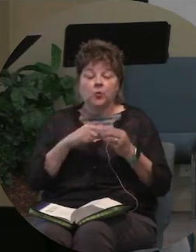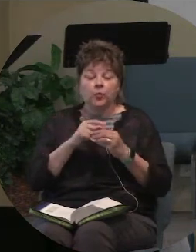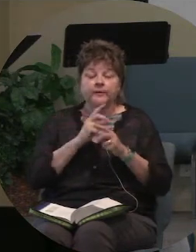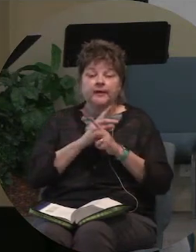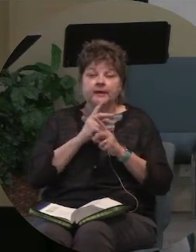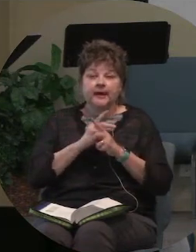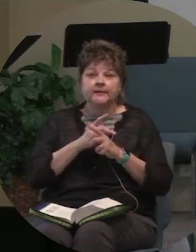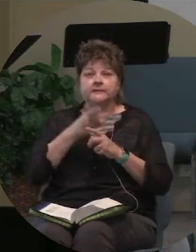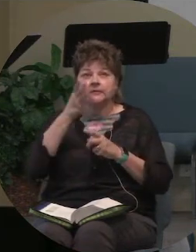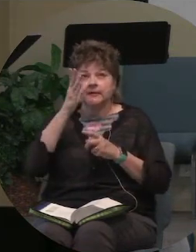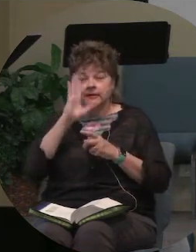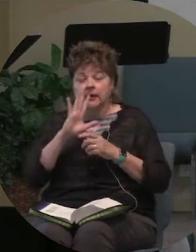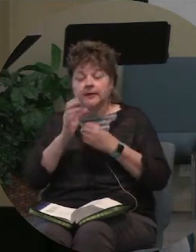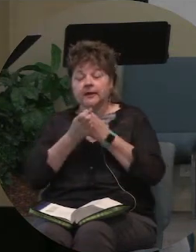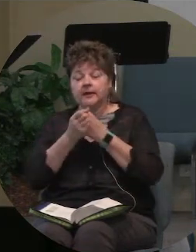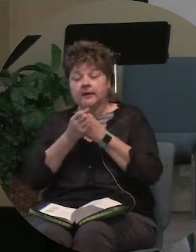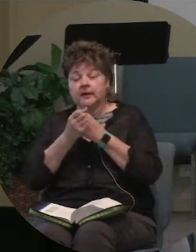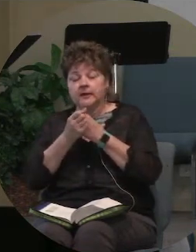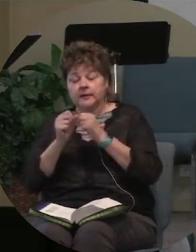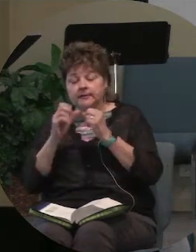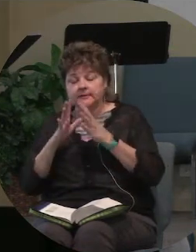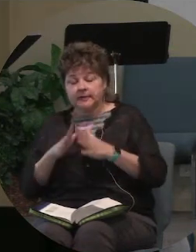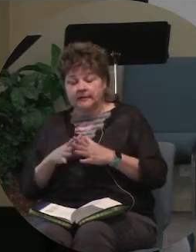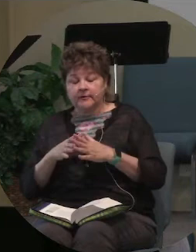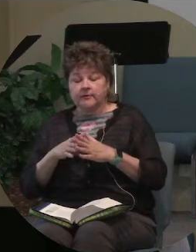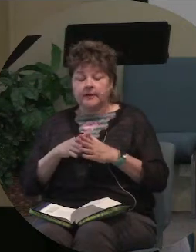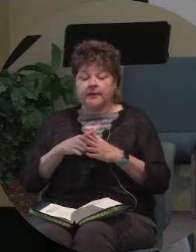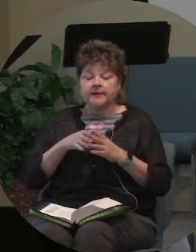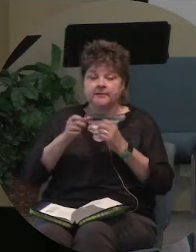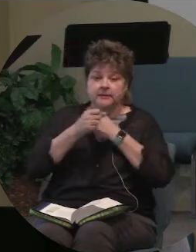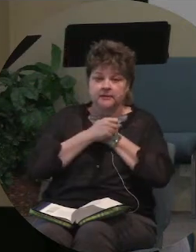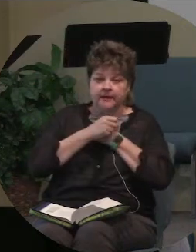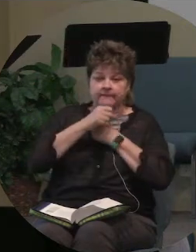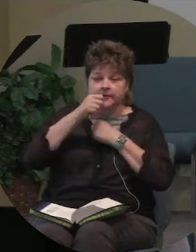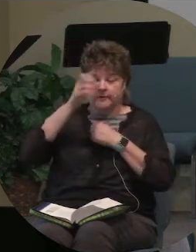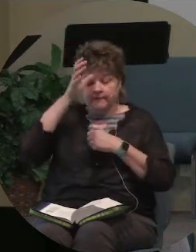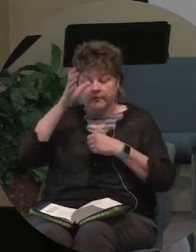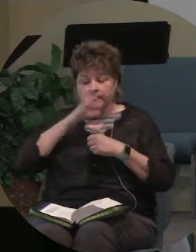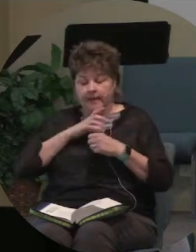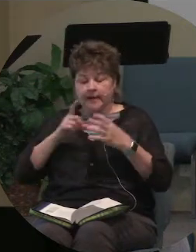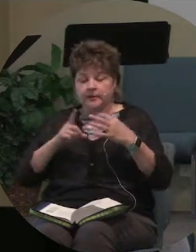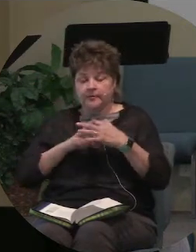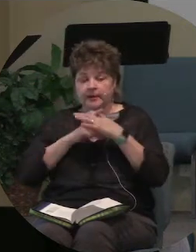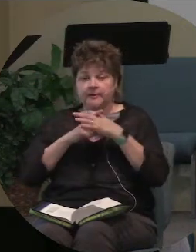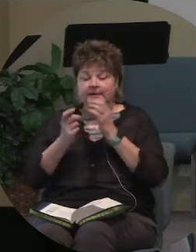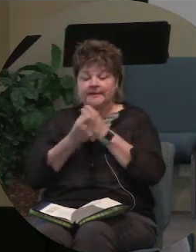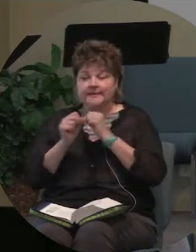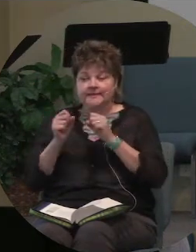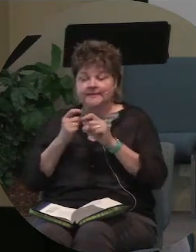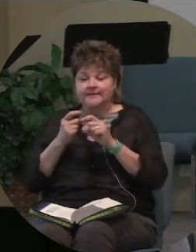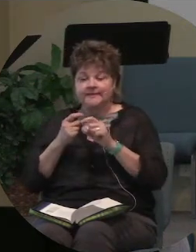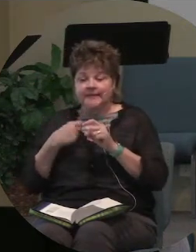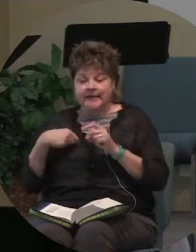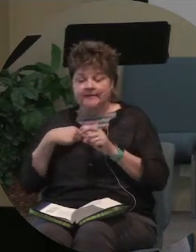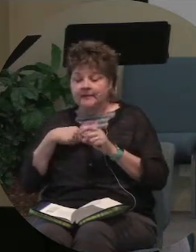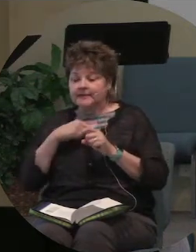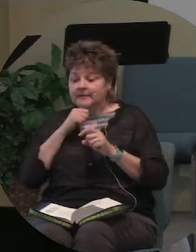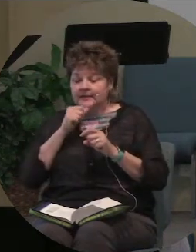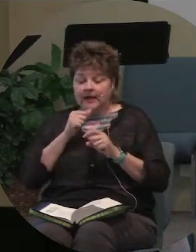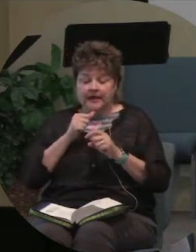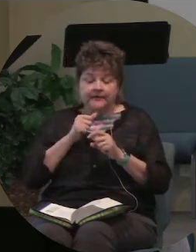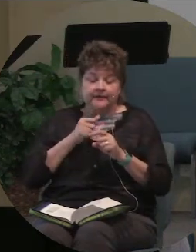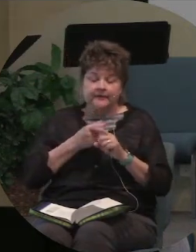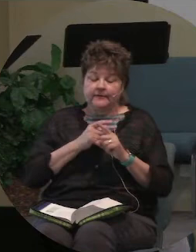our Savior and his love for mankind appeared, he saved us, not on the basis of deeds which we did